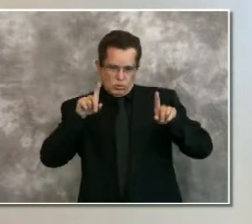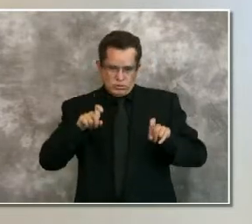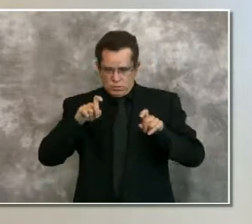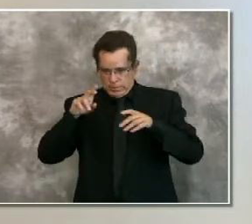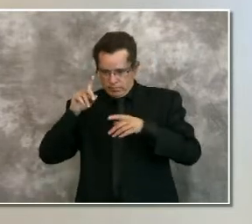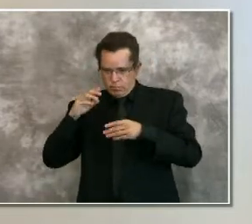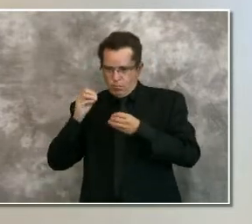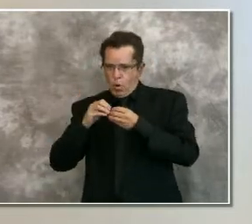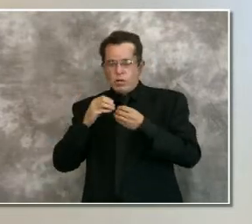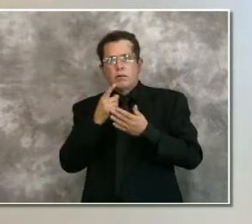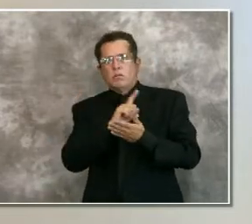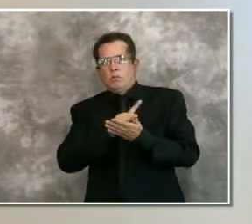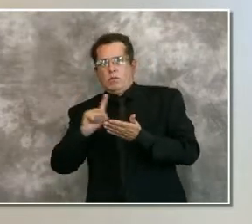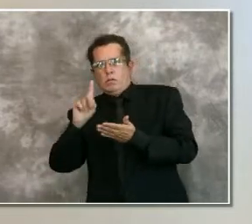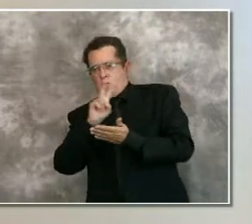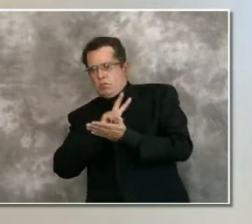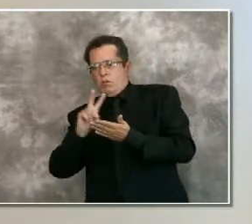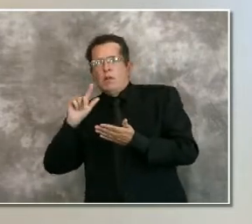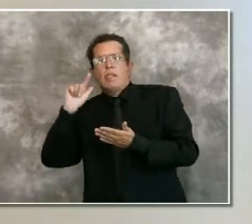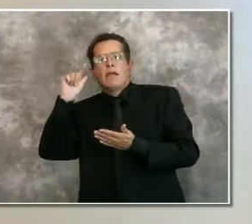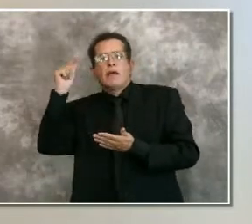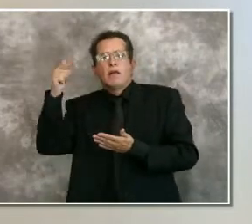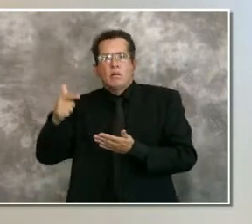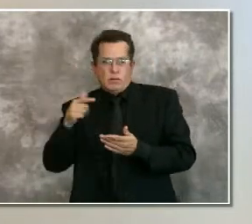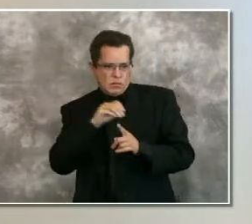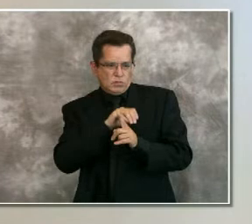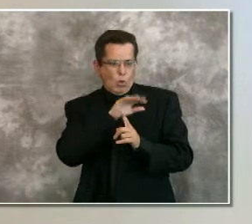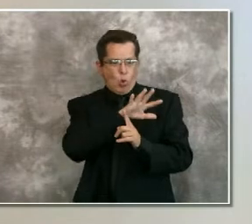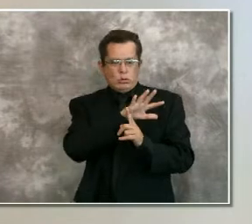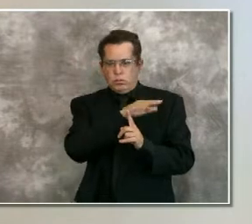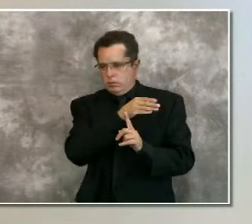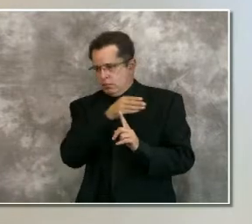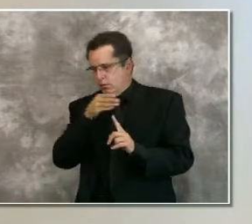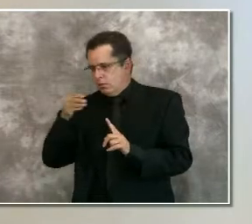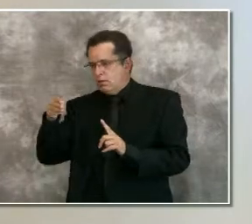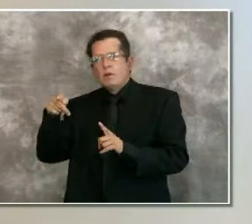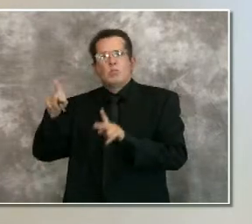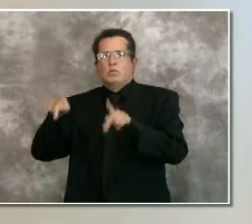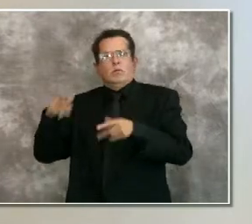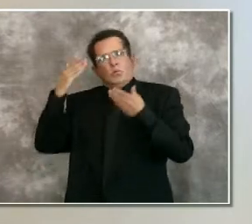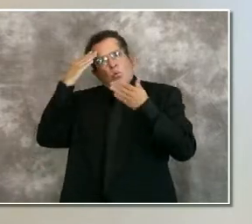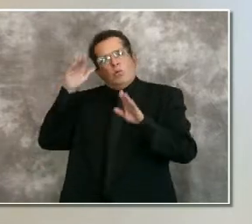could now be several weeks out from that initial exposure before that individual even knows they're